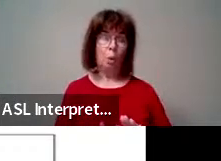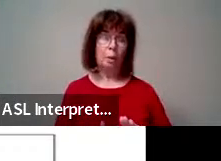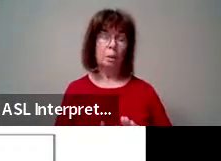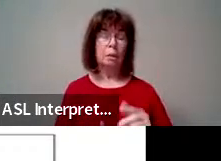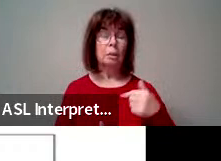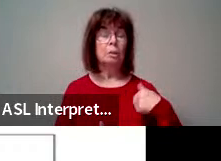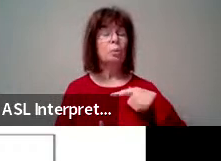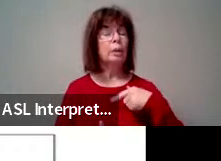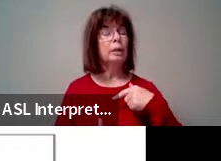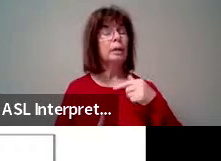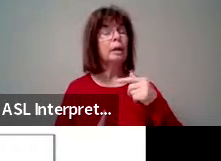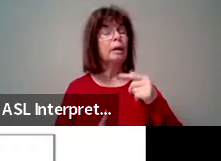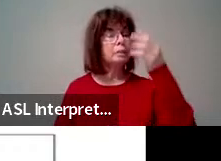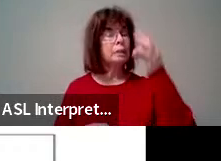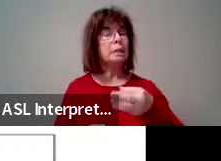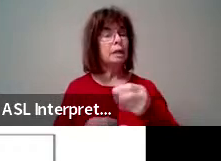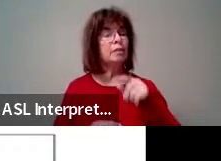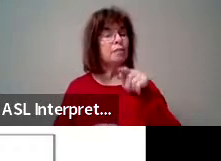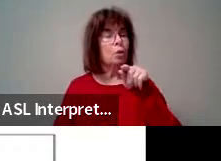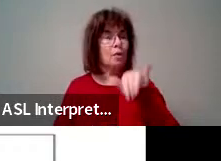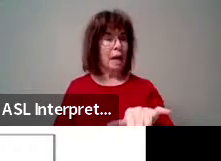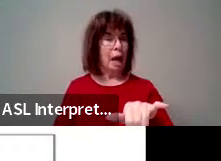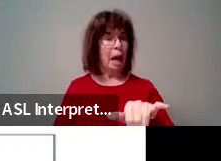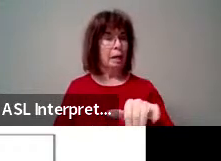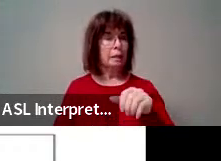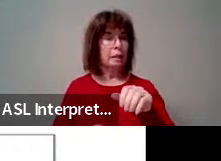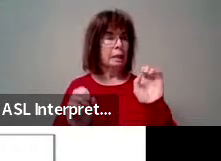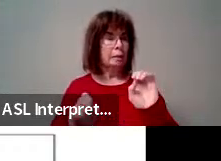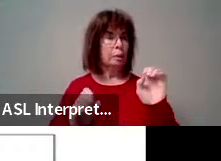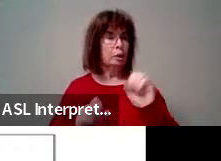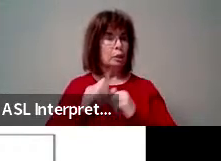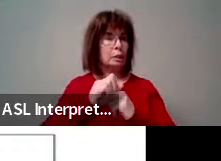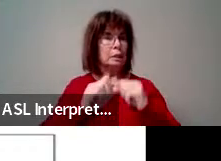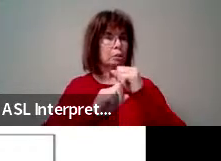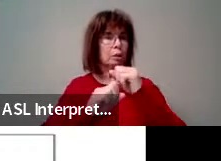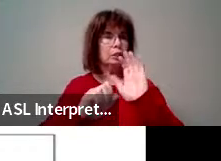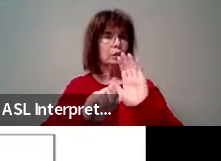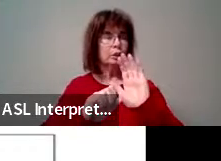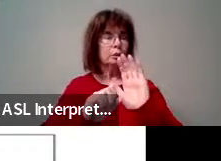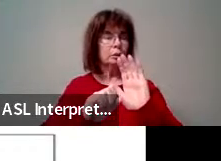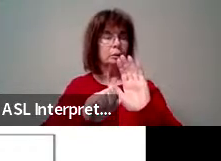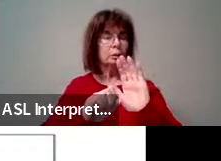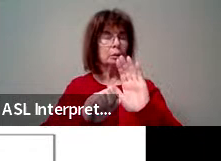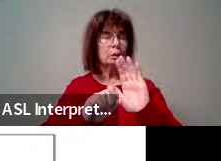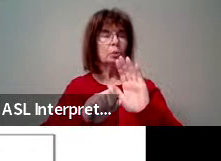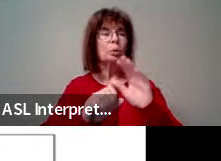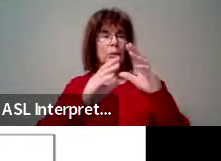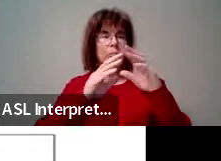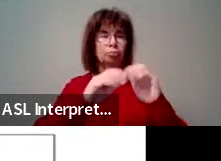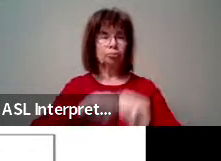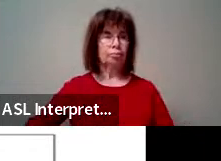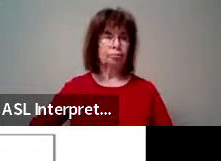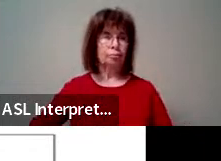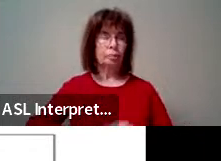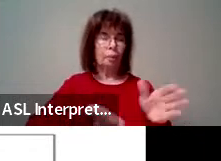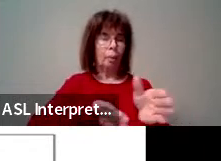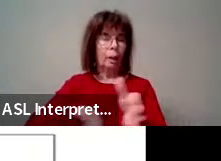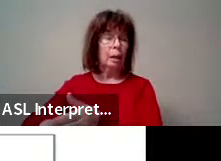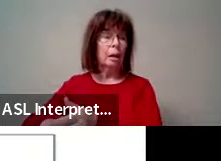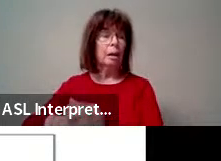take down that emergency structure. But we have been working over the last couple of weeks